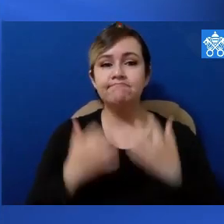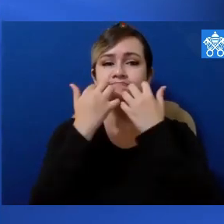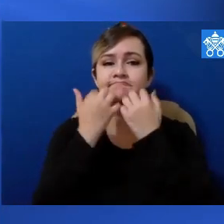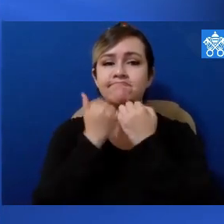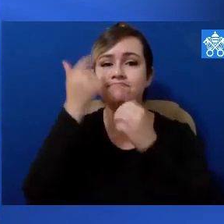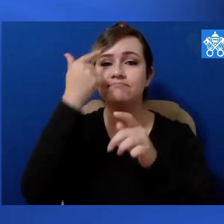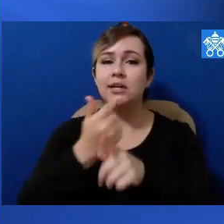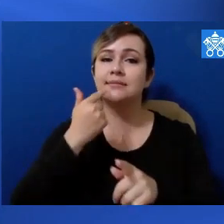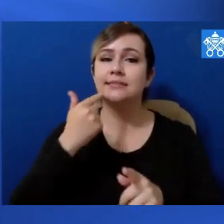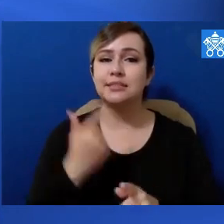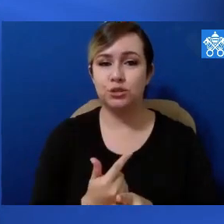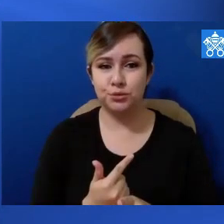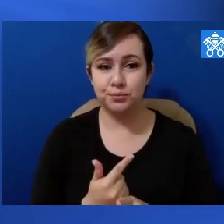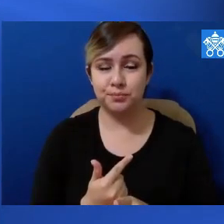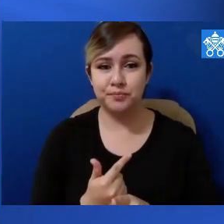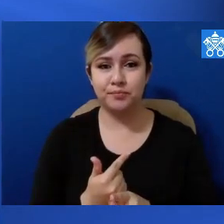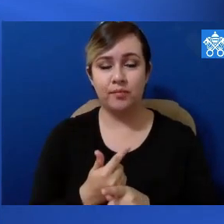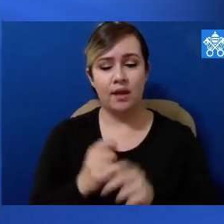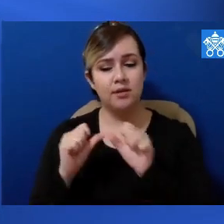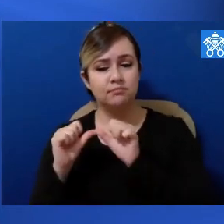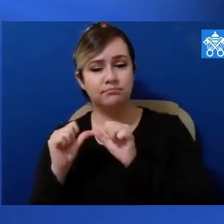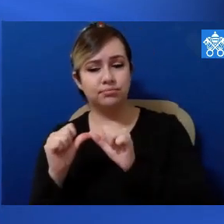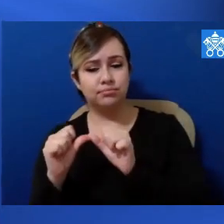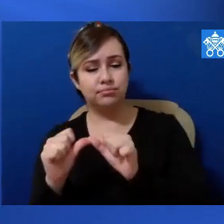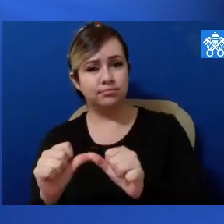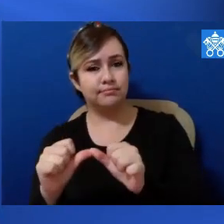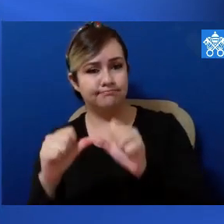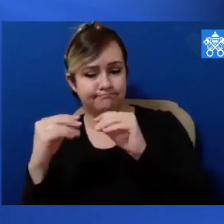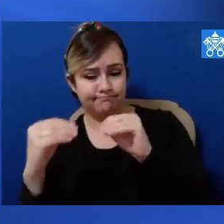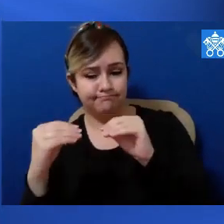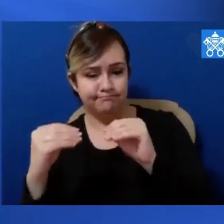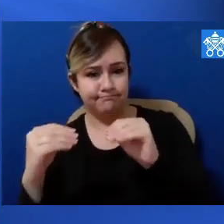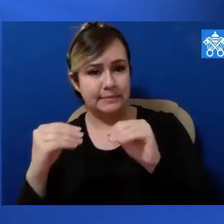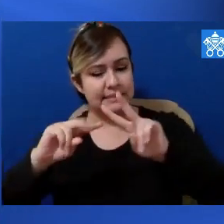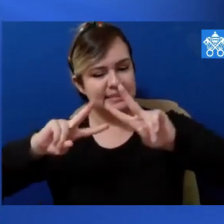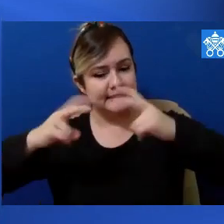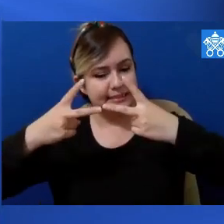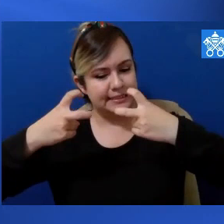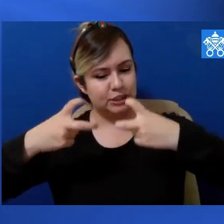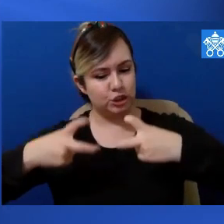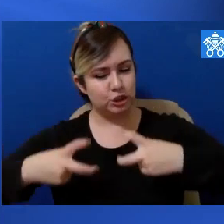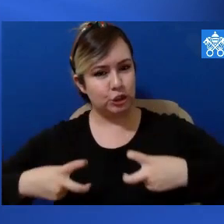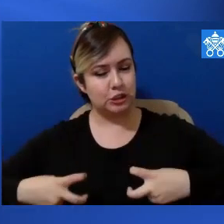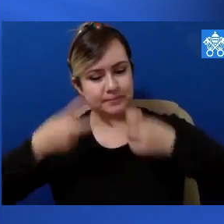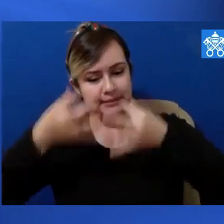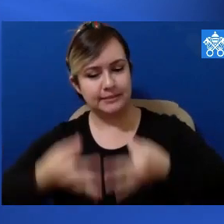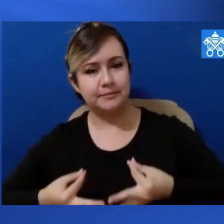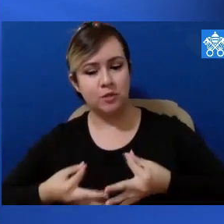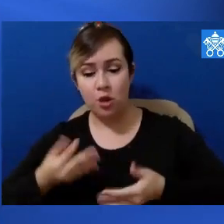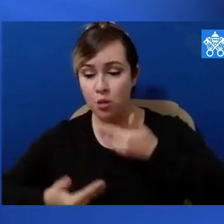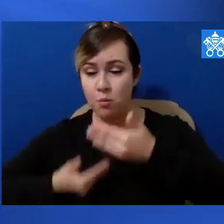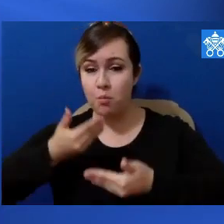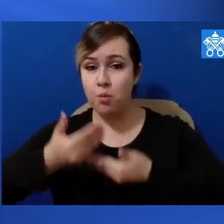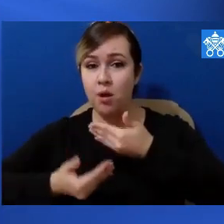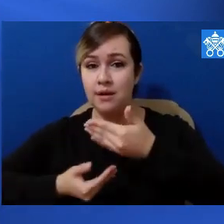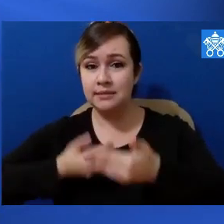Dear brothers and sisters, in our continuing catechesis on discernment, the process